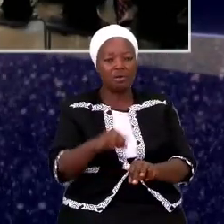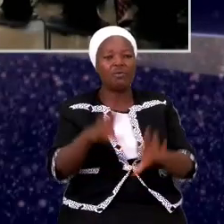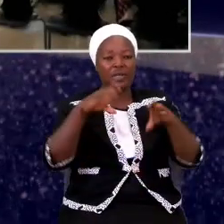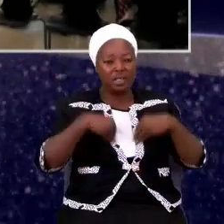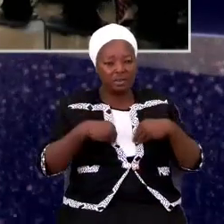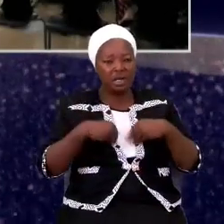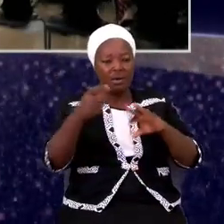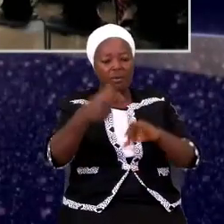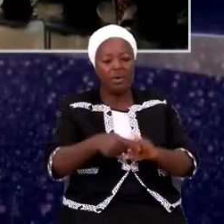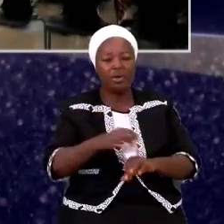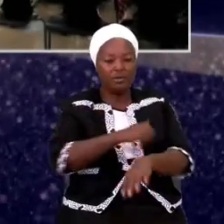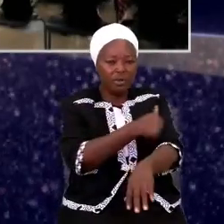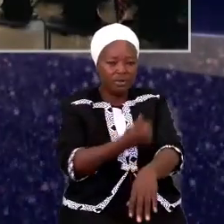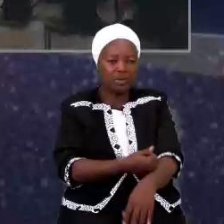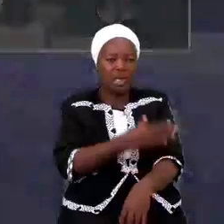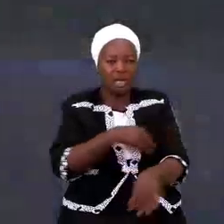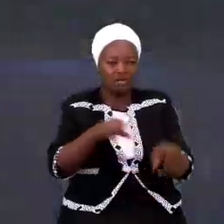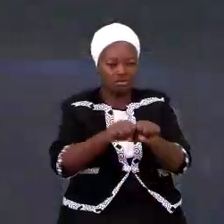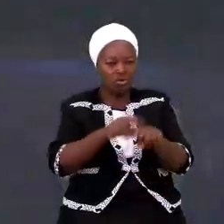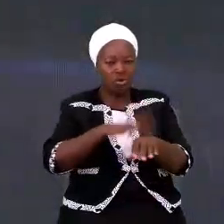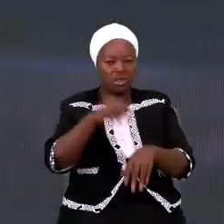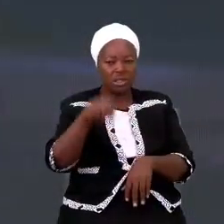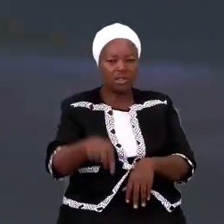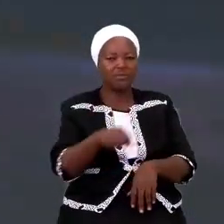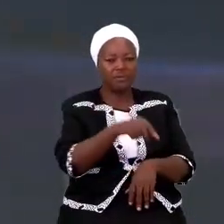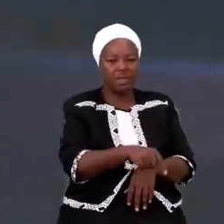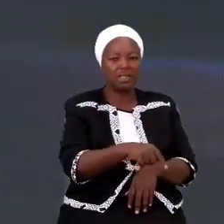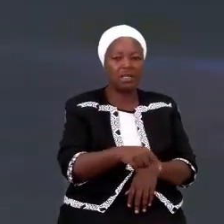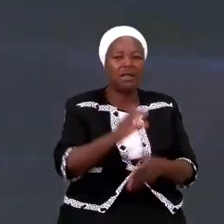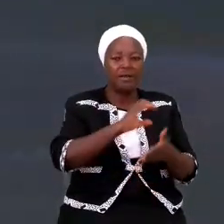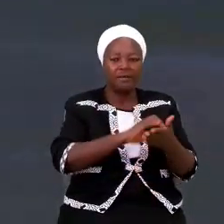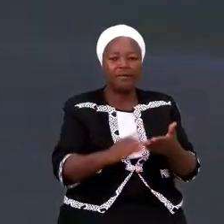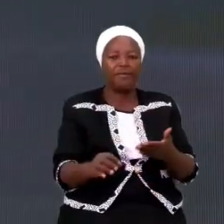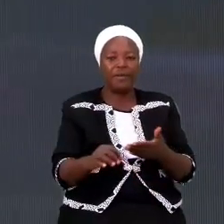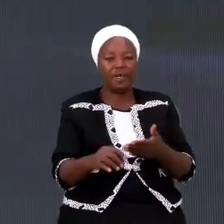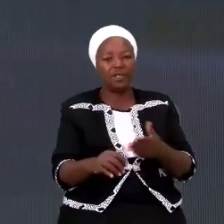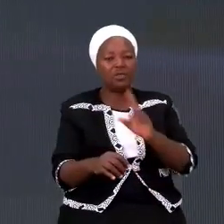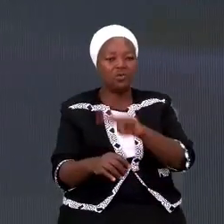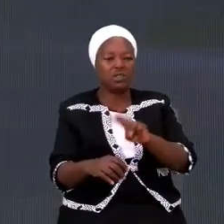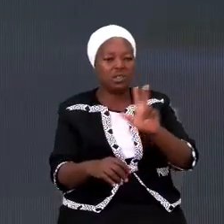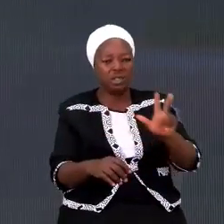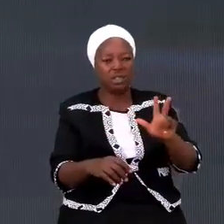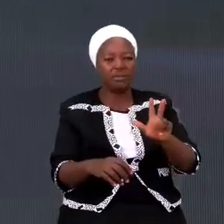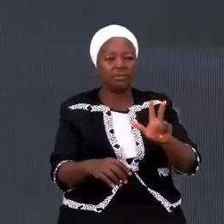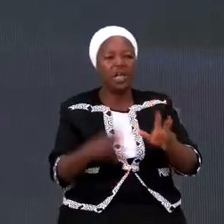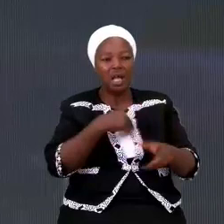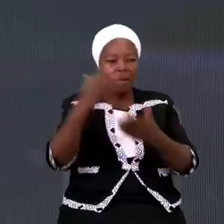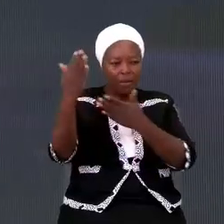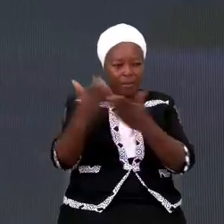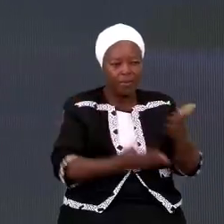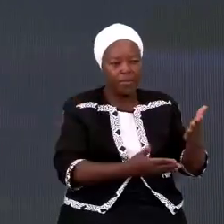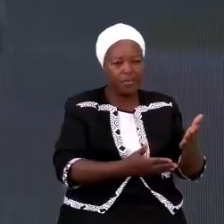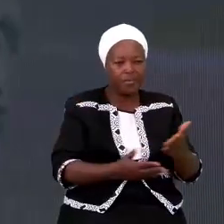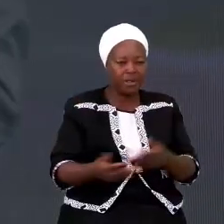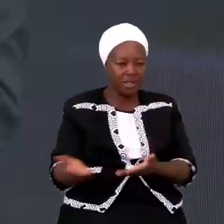and bring hither the fatted calf and kill it, and let us eat and be merry.